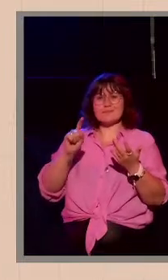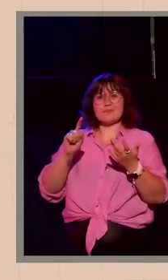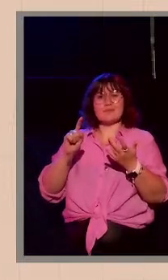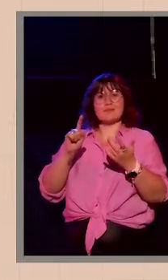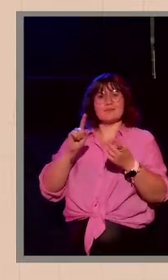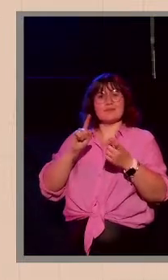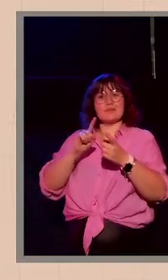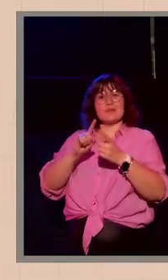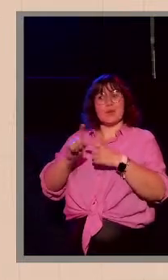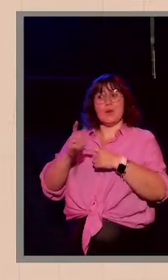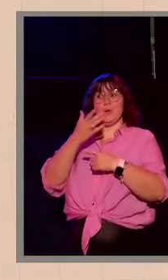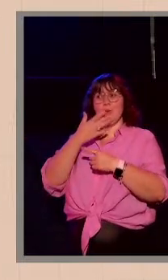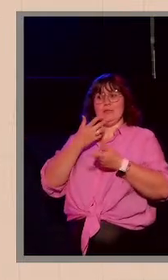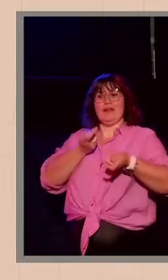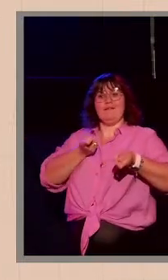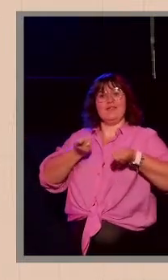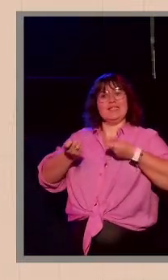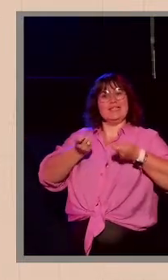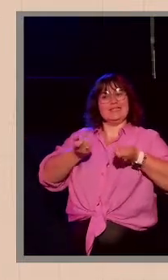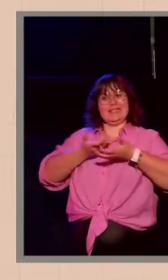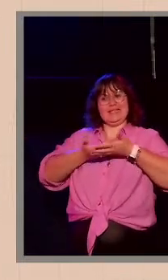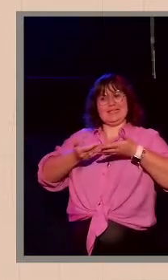facility with language